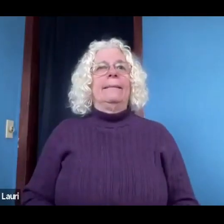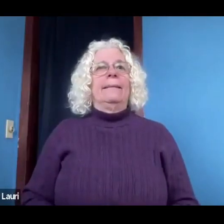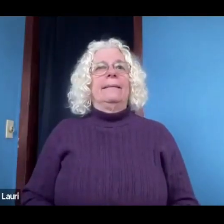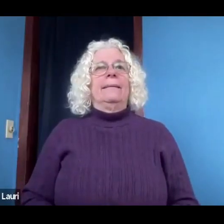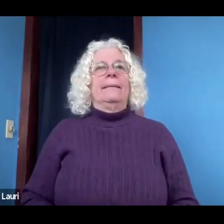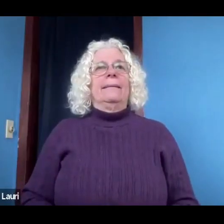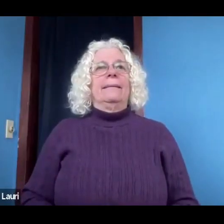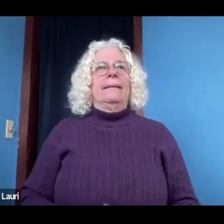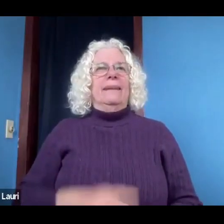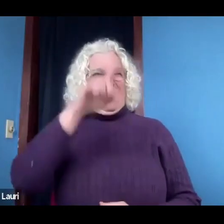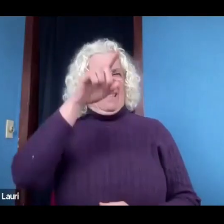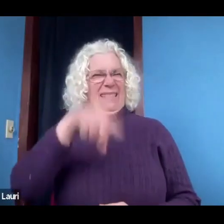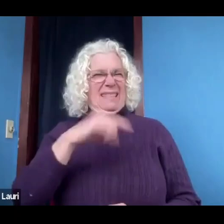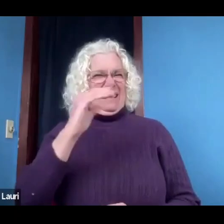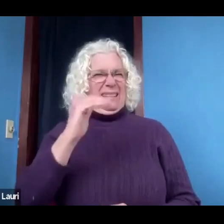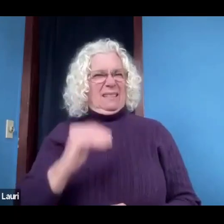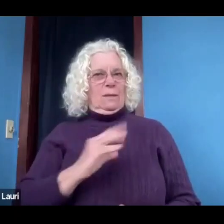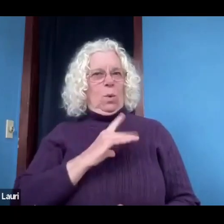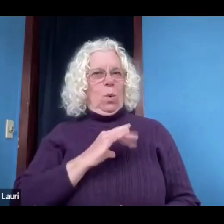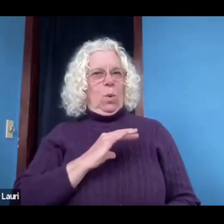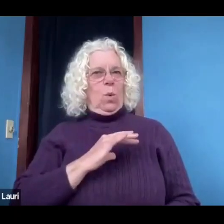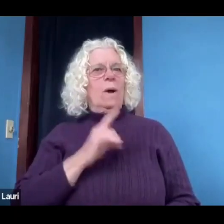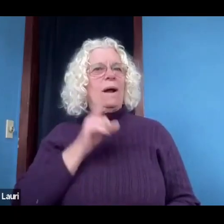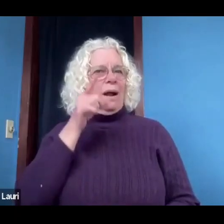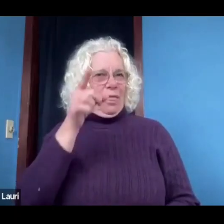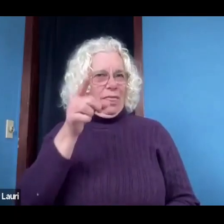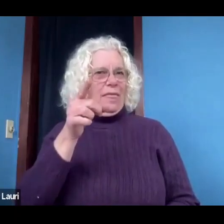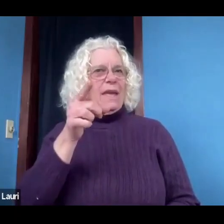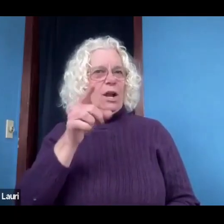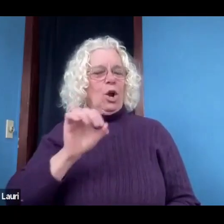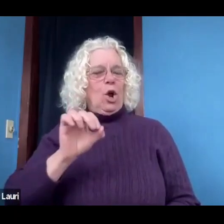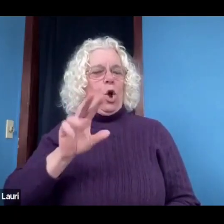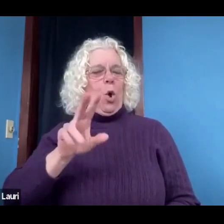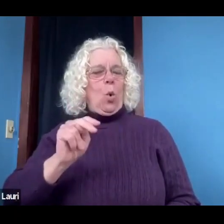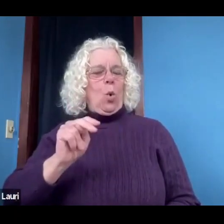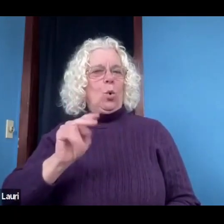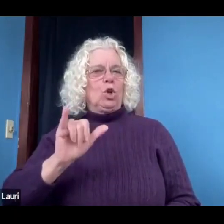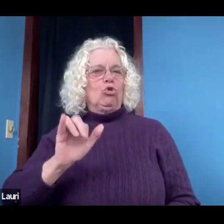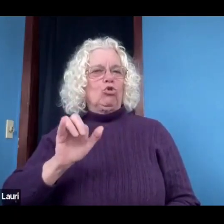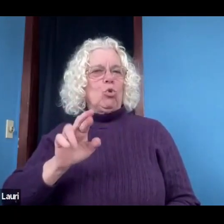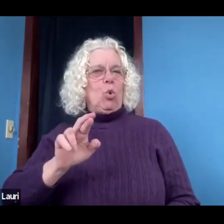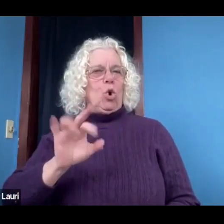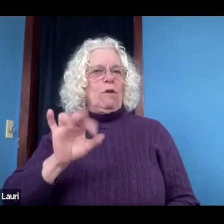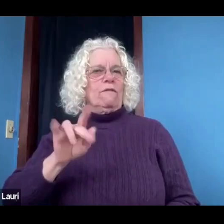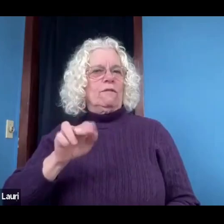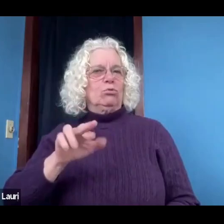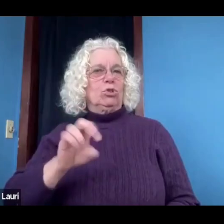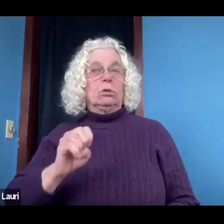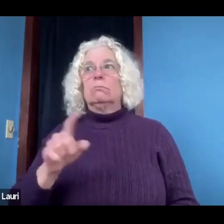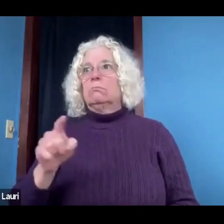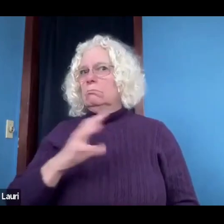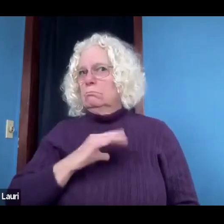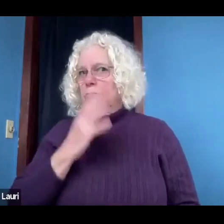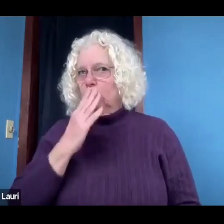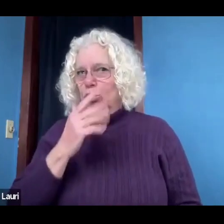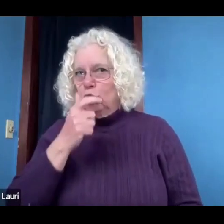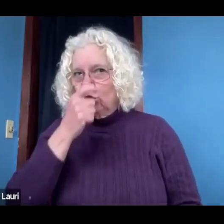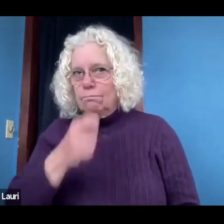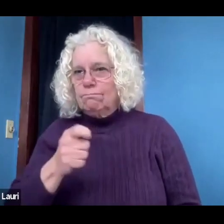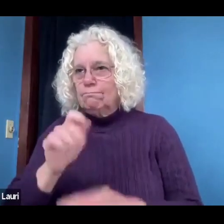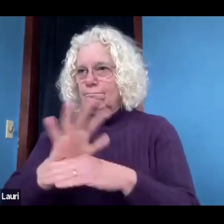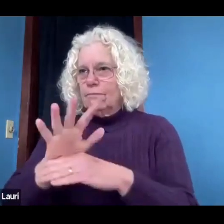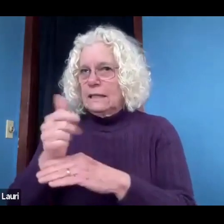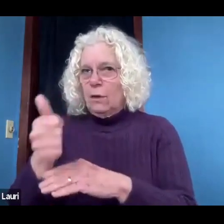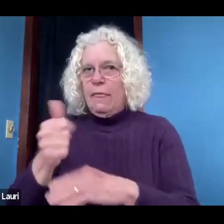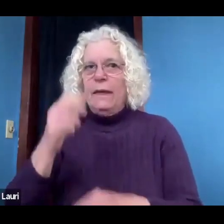again, all of these checklists are located on this Own Your Future website. There's a little video, short video that you can play on that website as